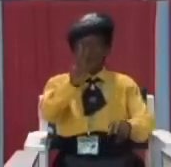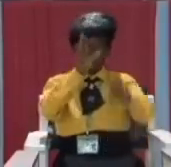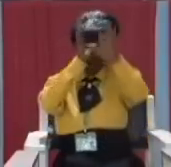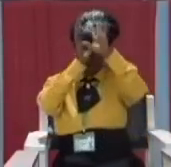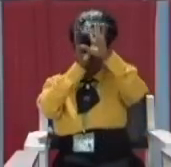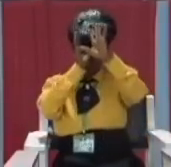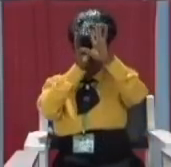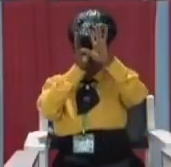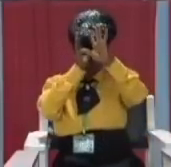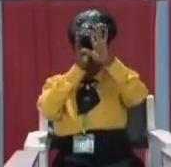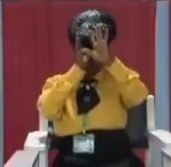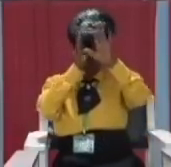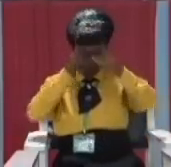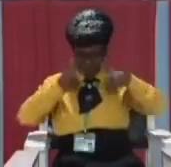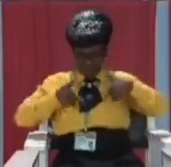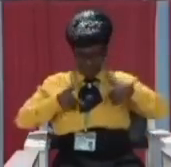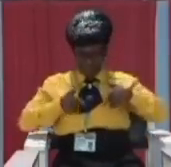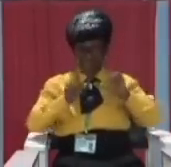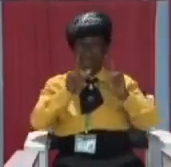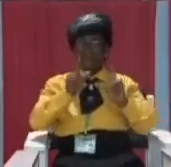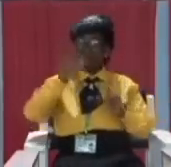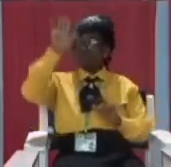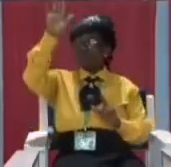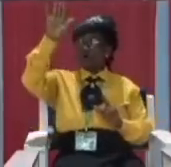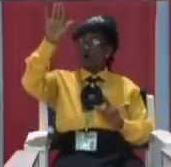let your wind blow in my favor.